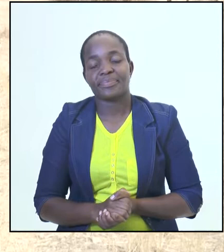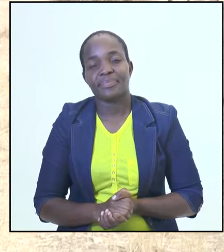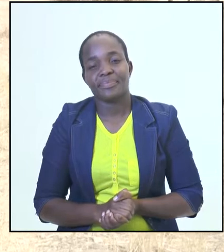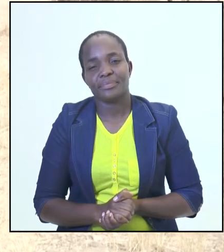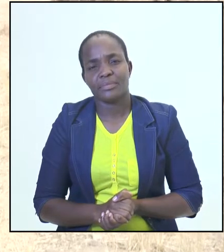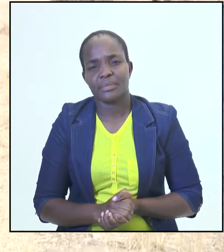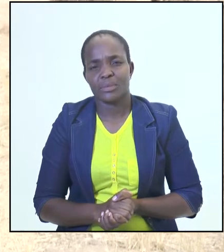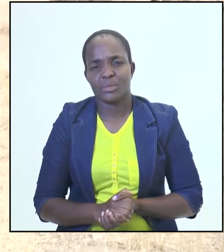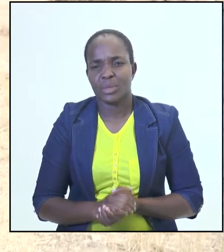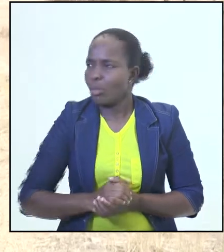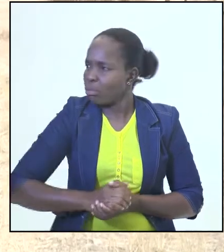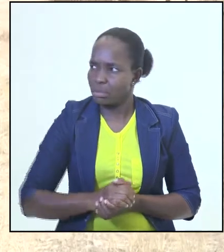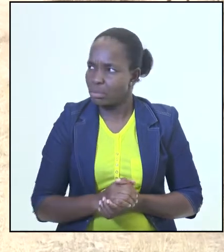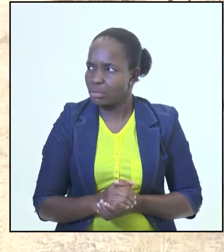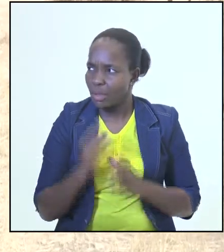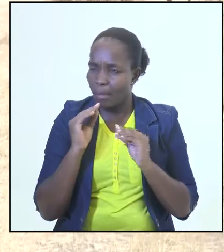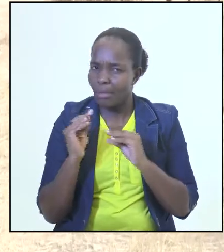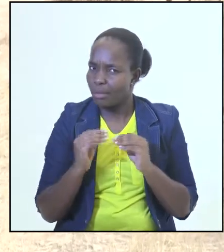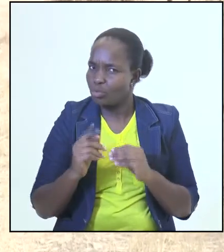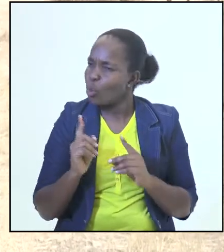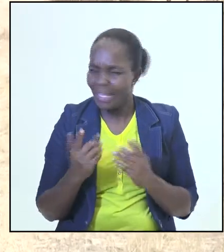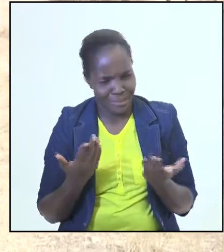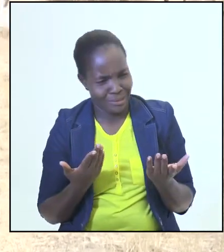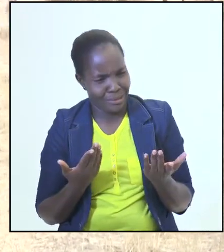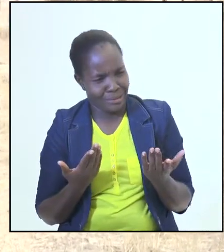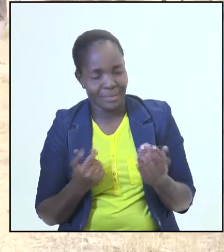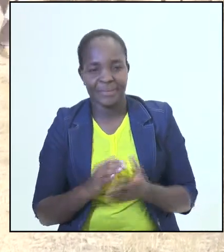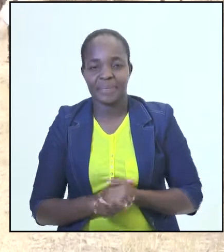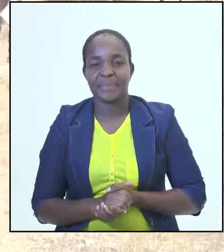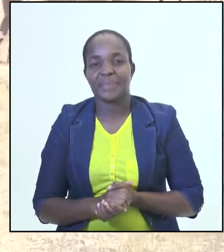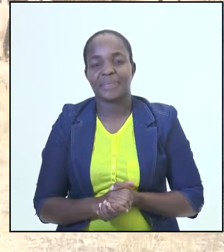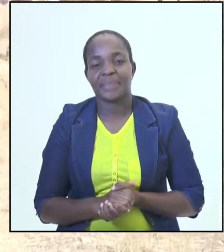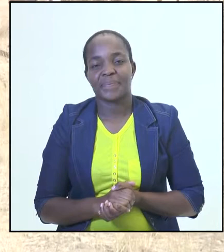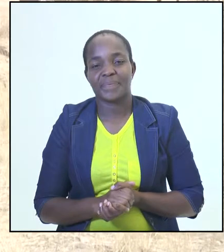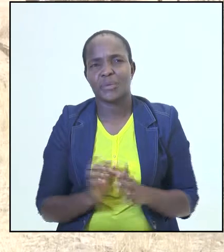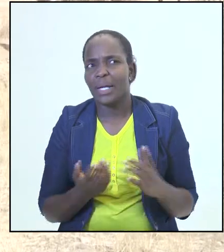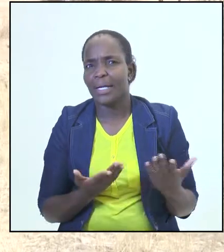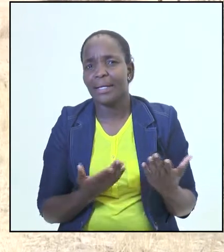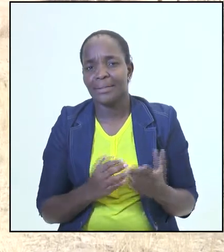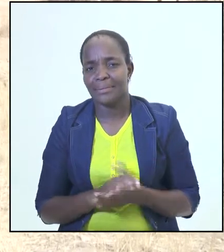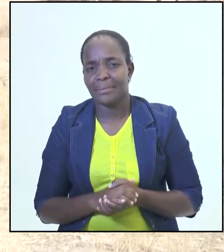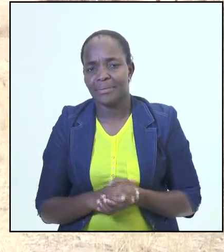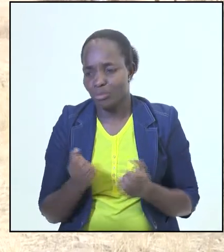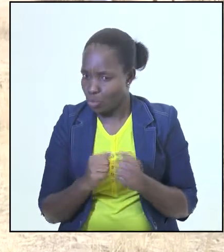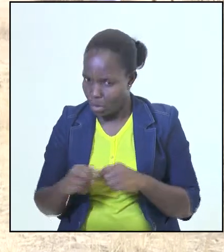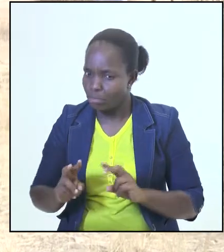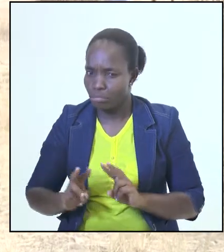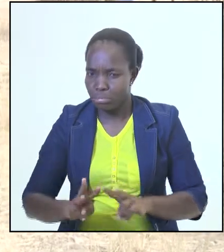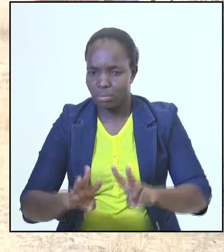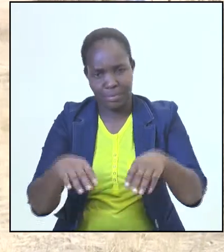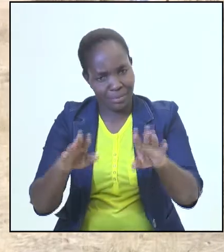That was kind of interesting, wasn't it? It was. Wow. But it was fun. Let's